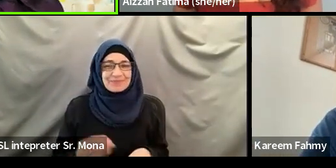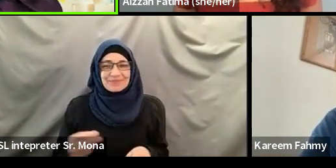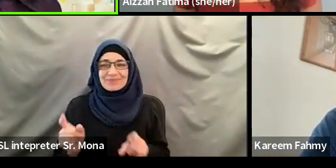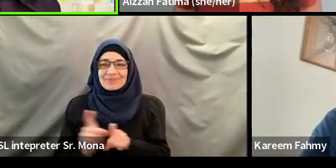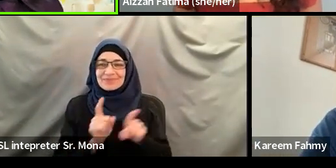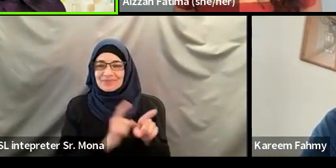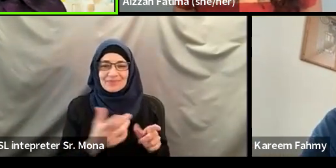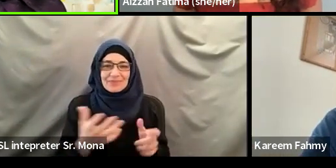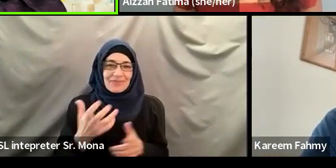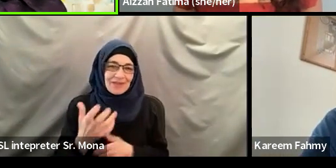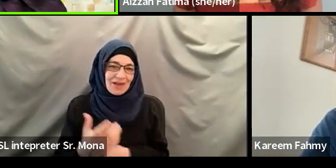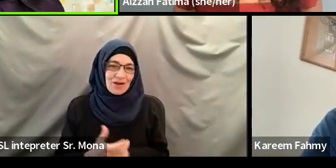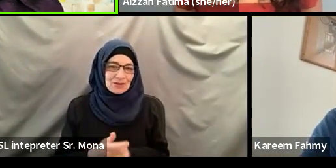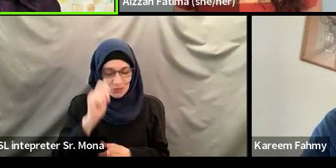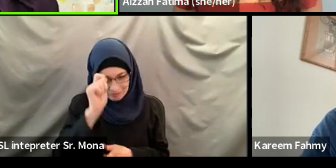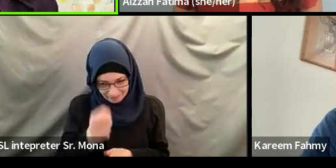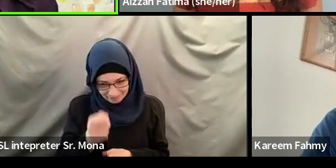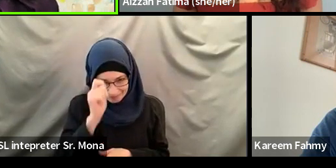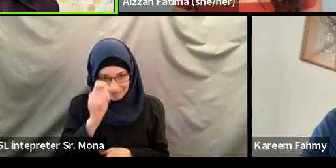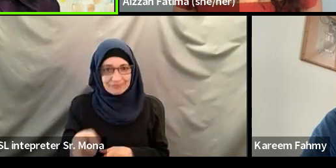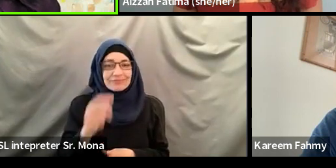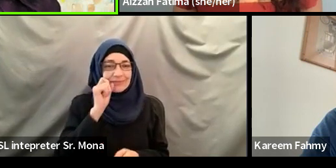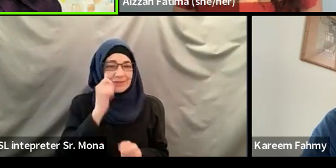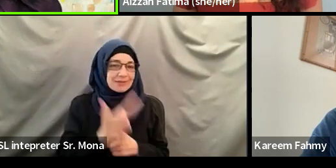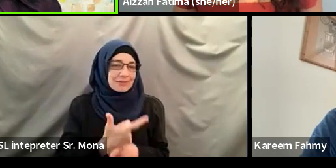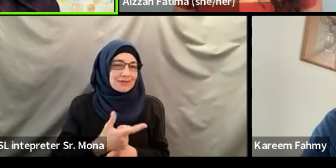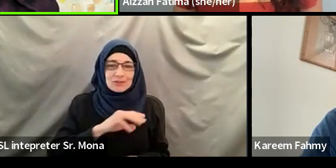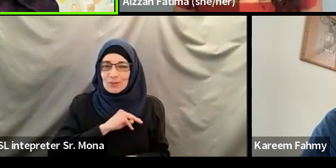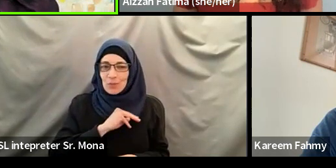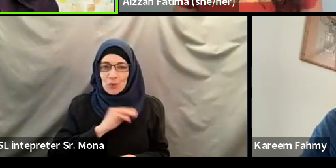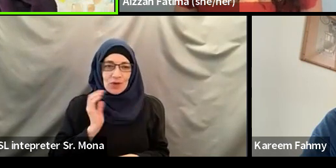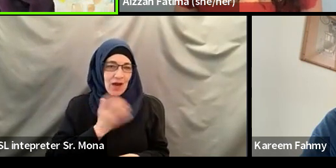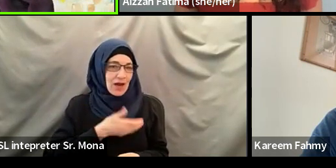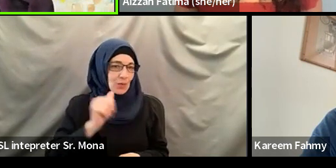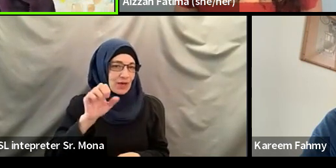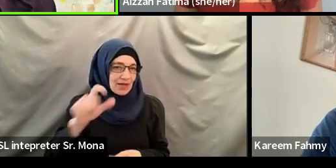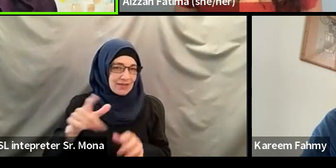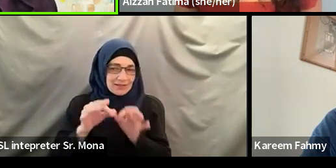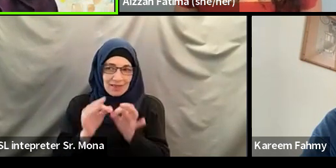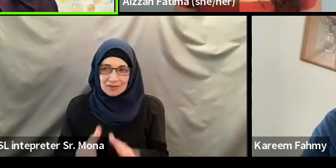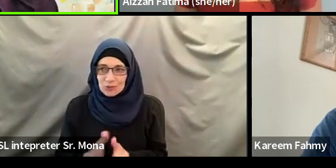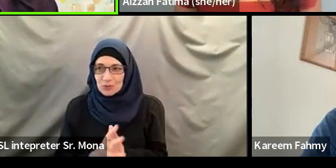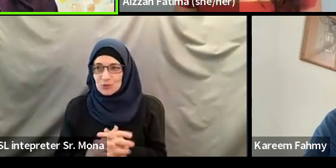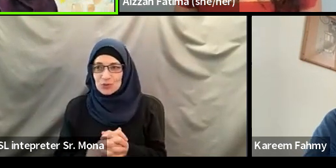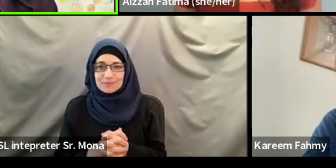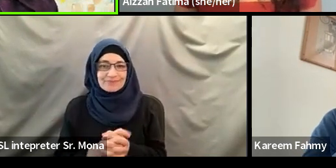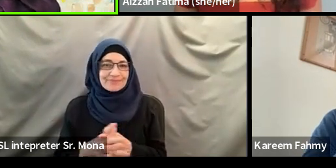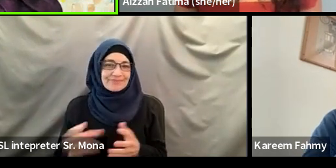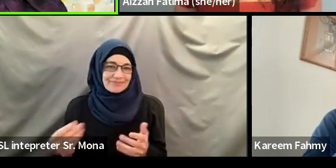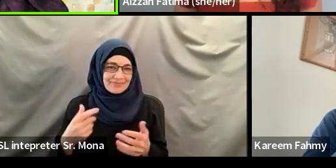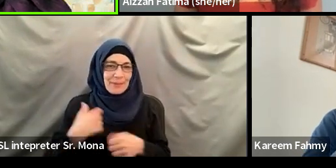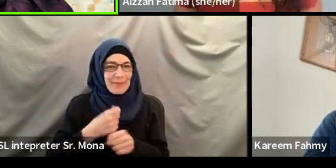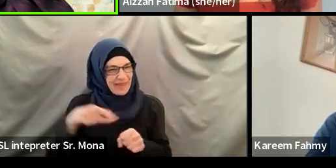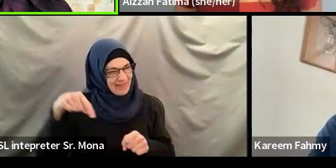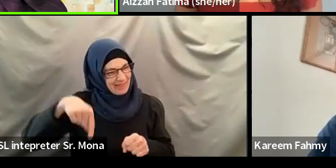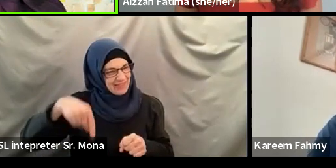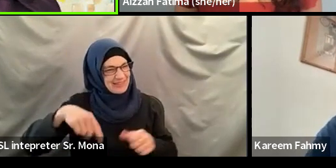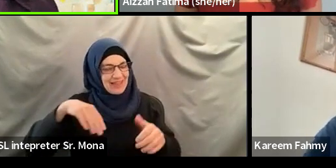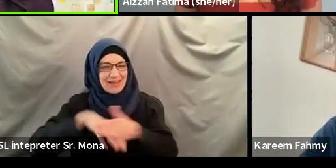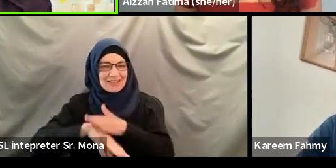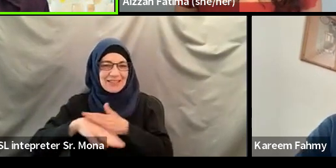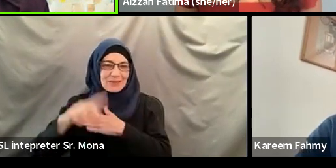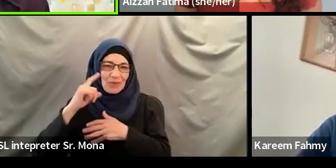to give a nod to Sister Mona, who is our ASL interpreter and making this accessible